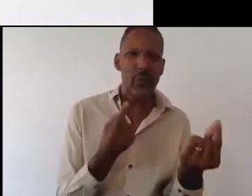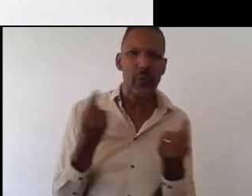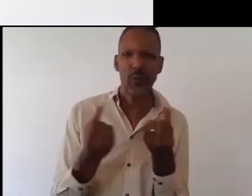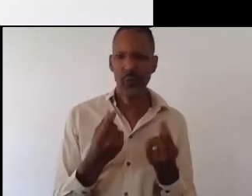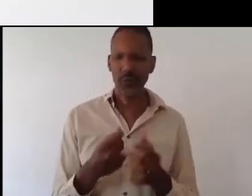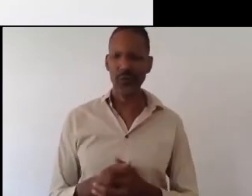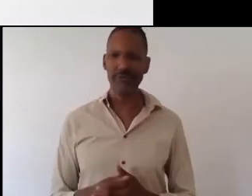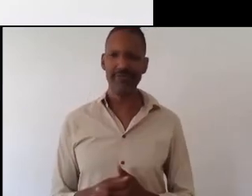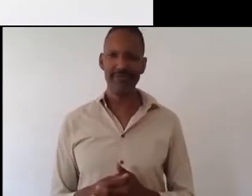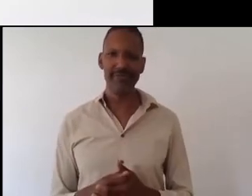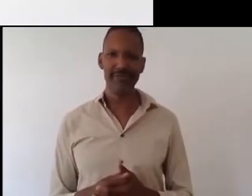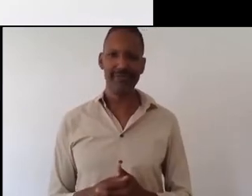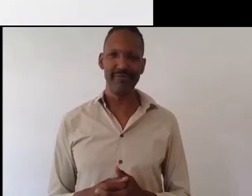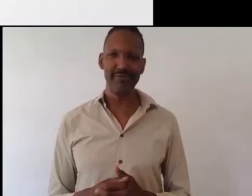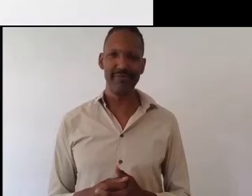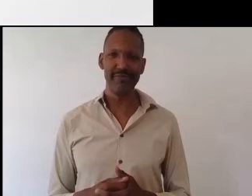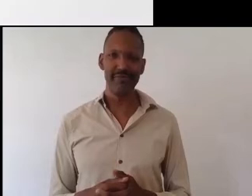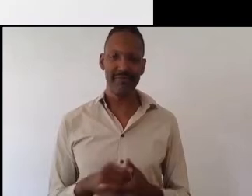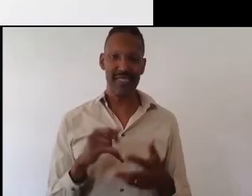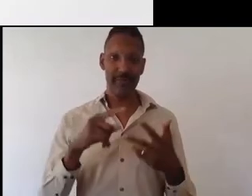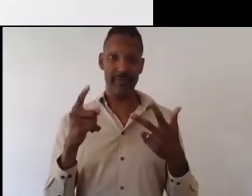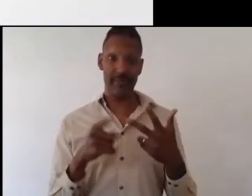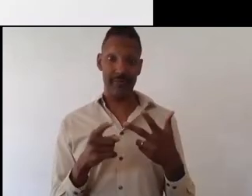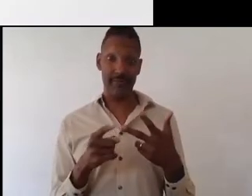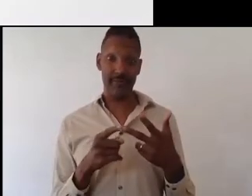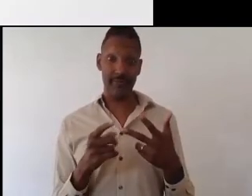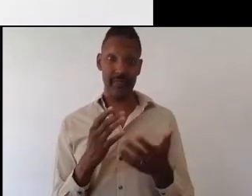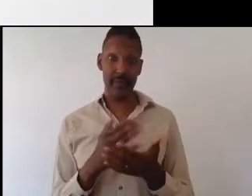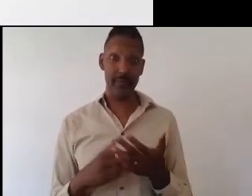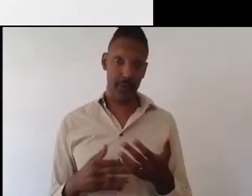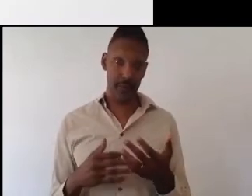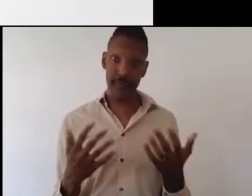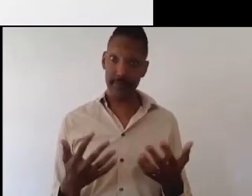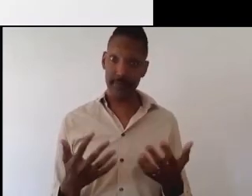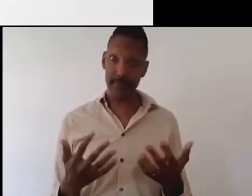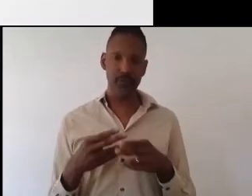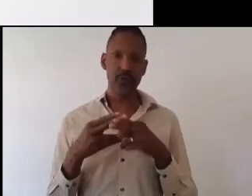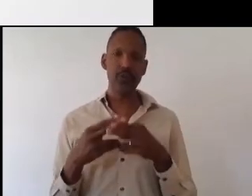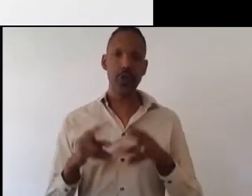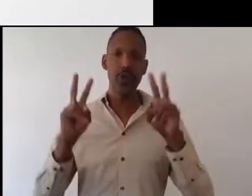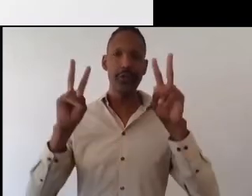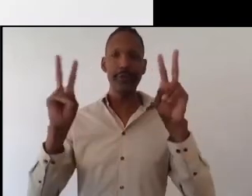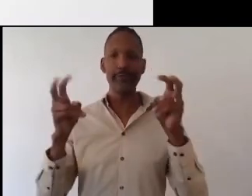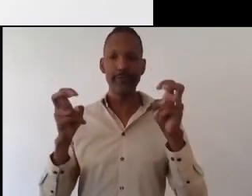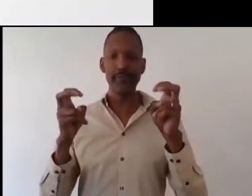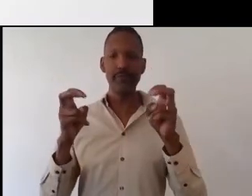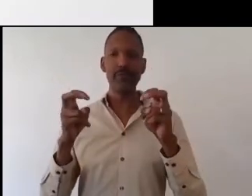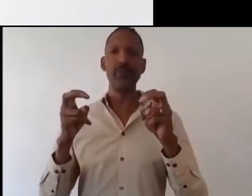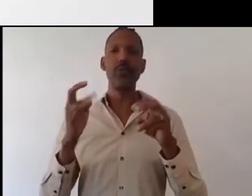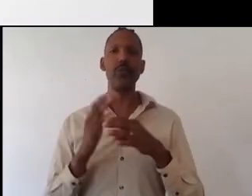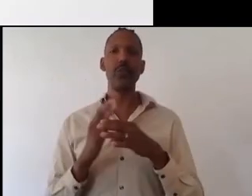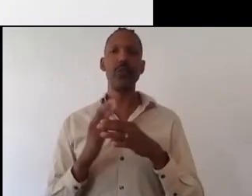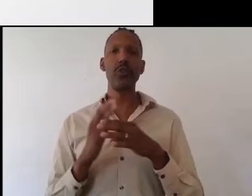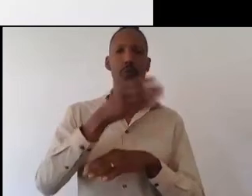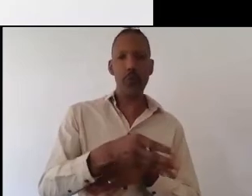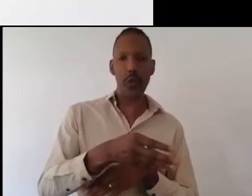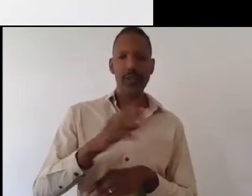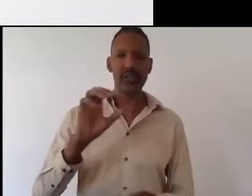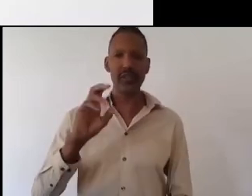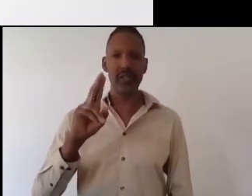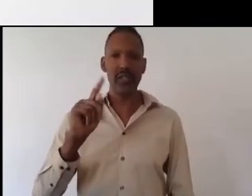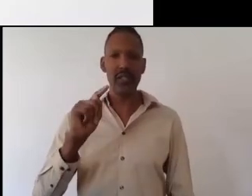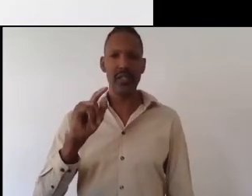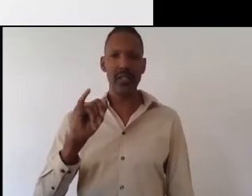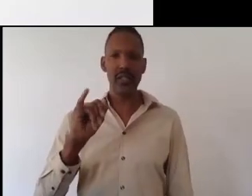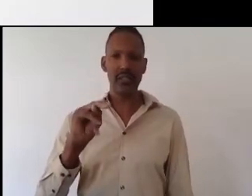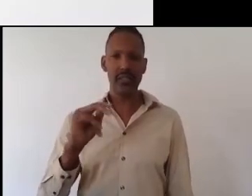to answer their questions? And then the third component are called cross-cutting concepts. What are children trying to understand? These are the